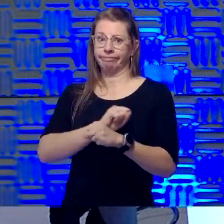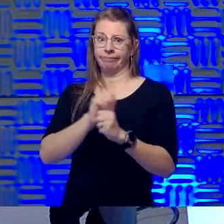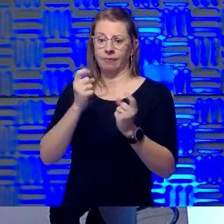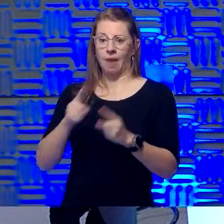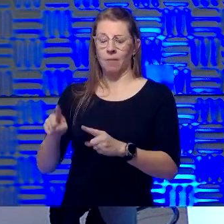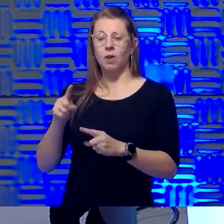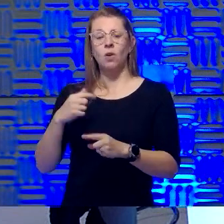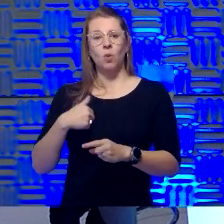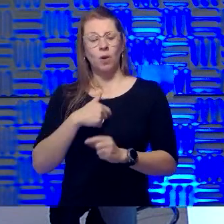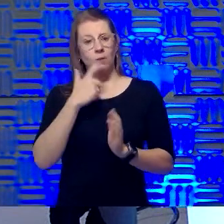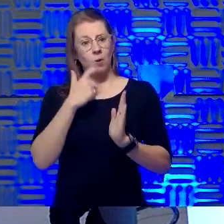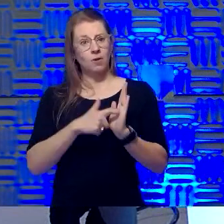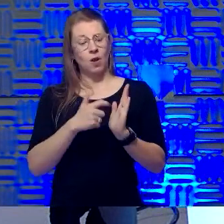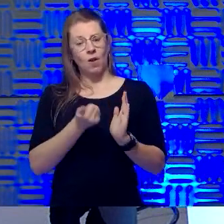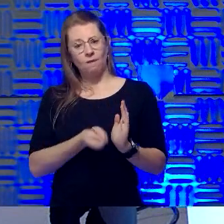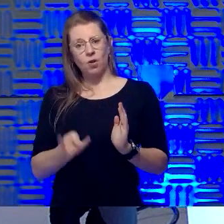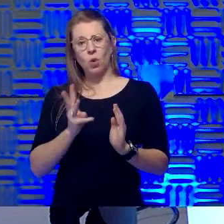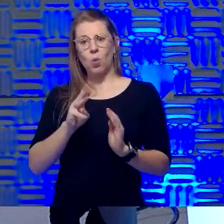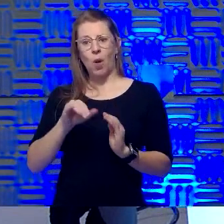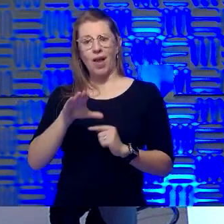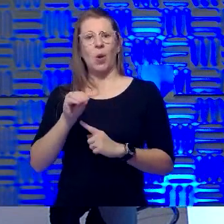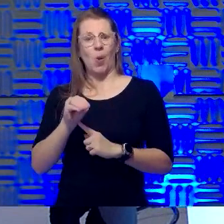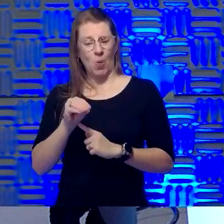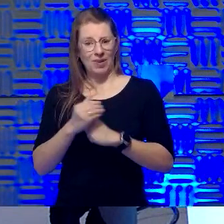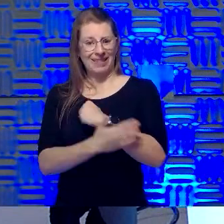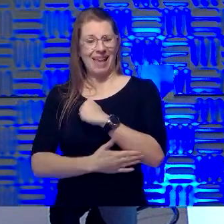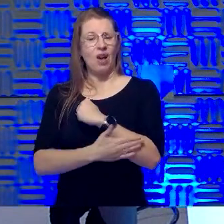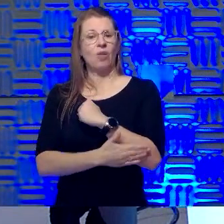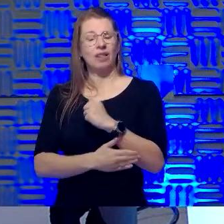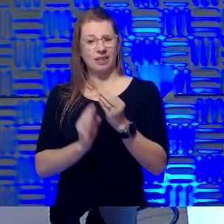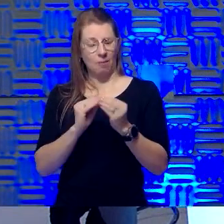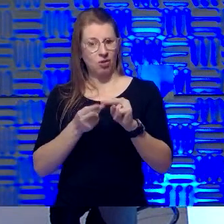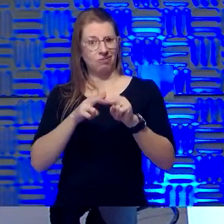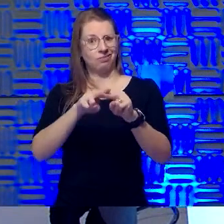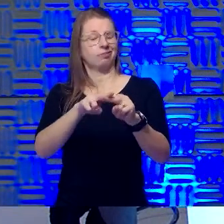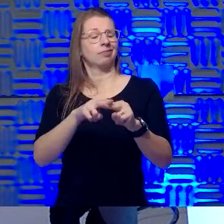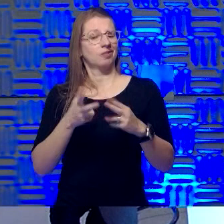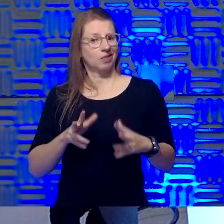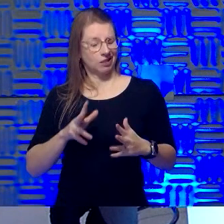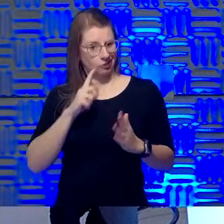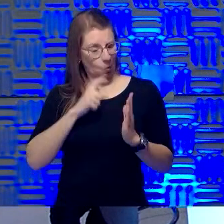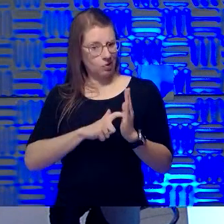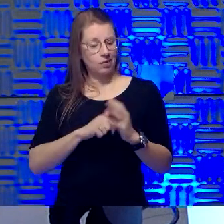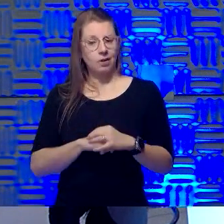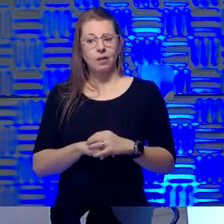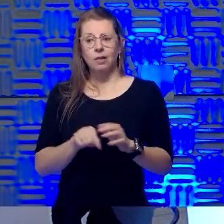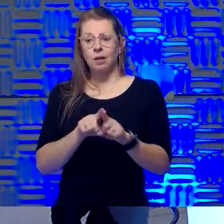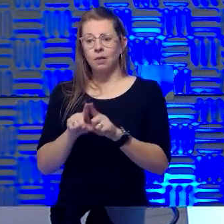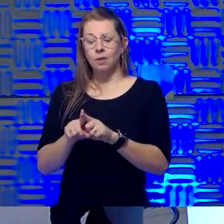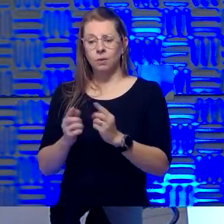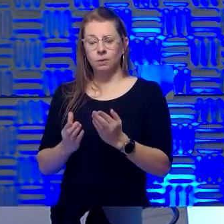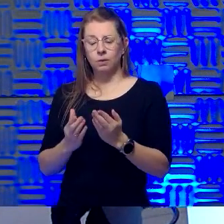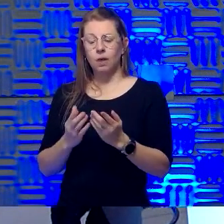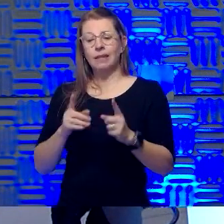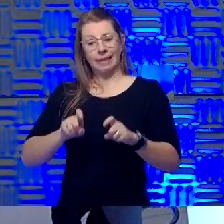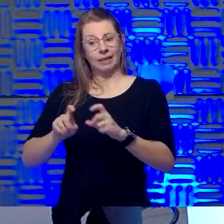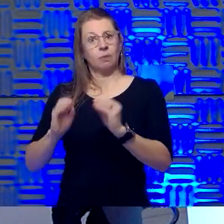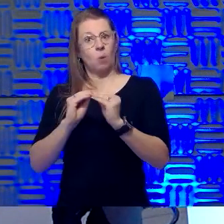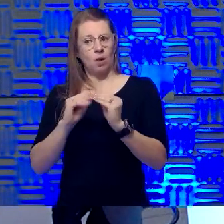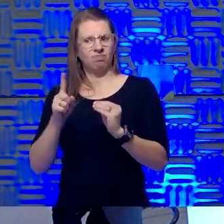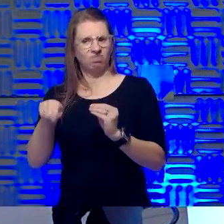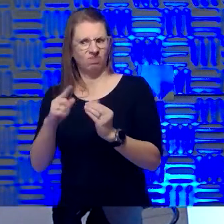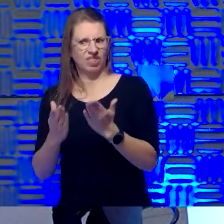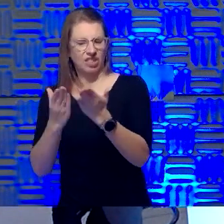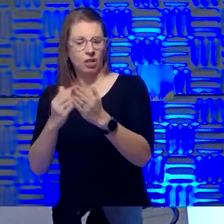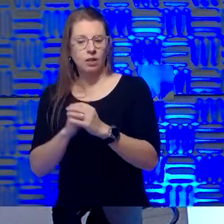few increased cases here in Wyandotte County, and there are some early signs, I think, that are suggesting, and maybe it's because we're testing more, that could well be, we